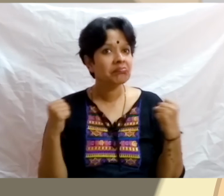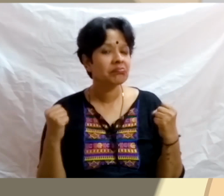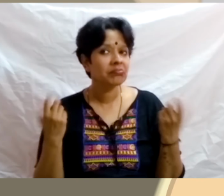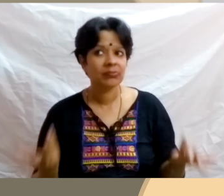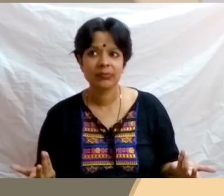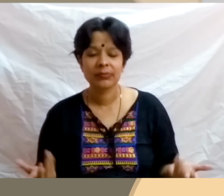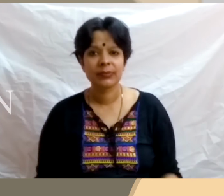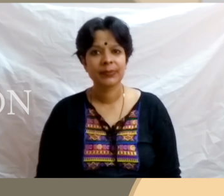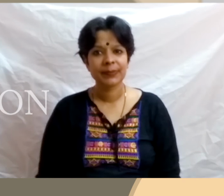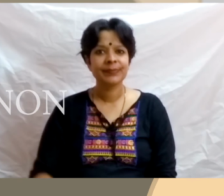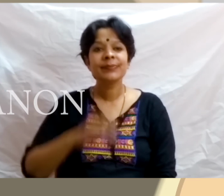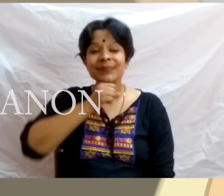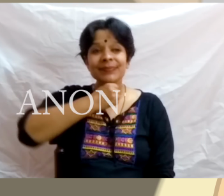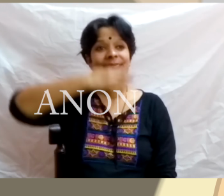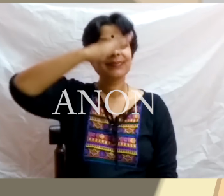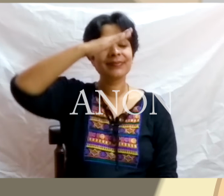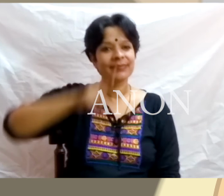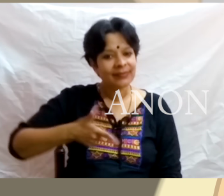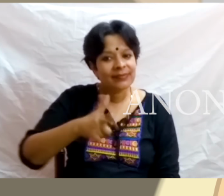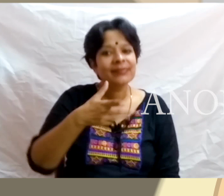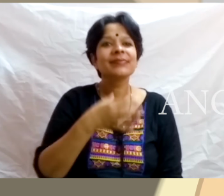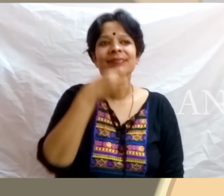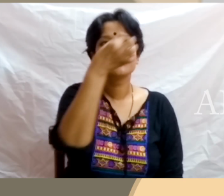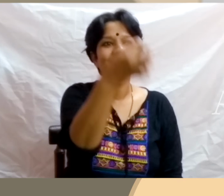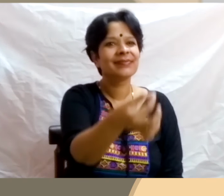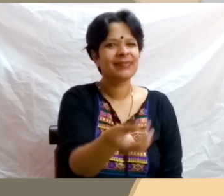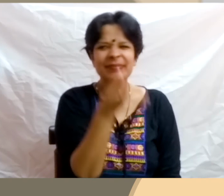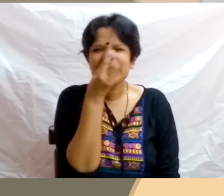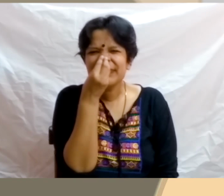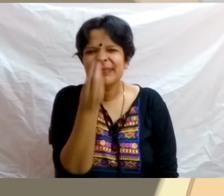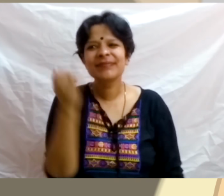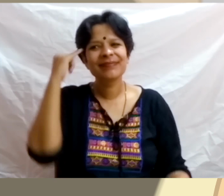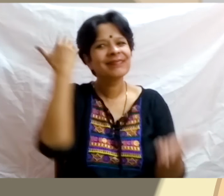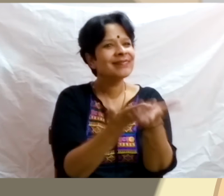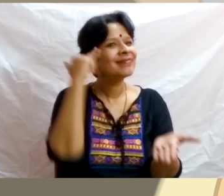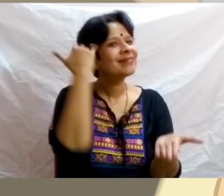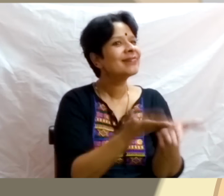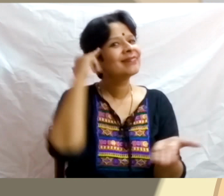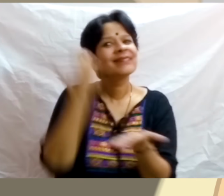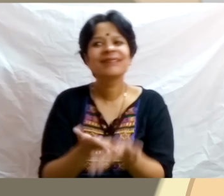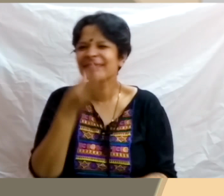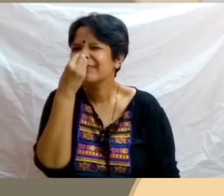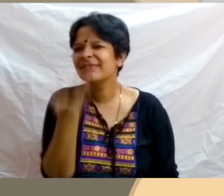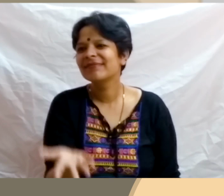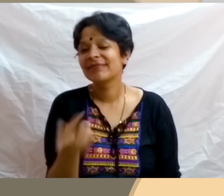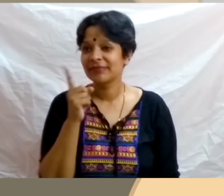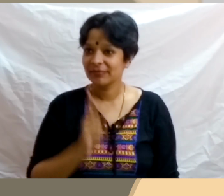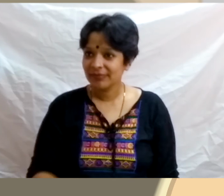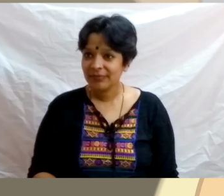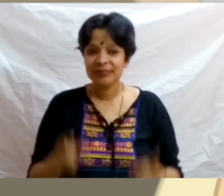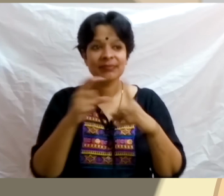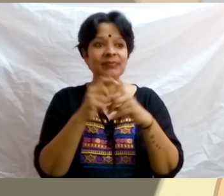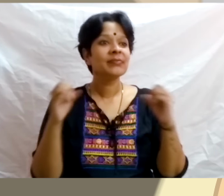The old mouse said, "It is easy to suggest ideas, but it's difficult to do them."